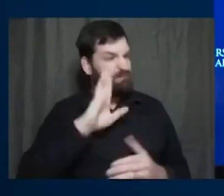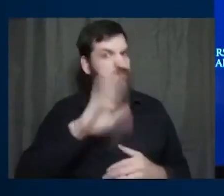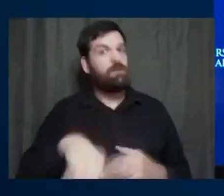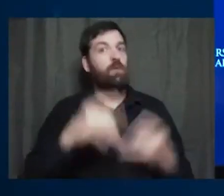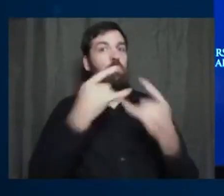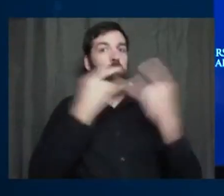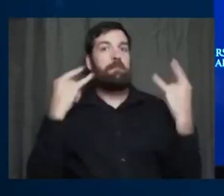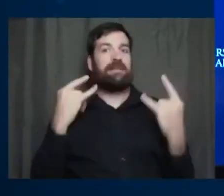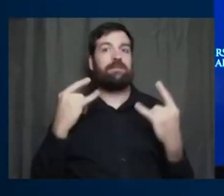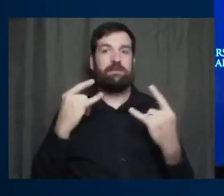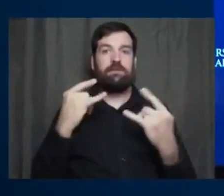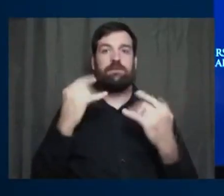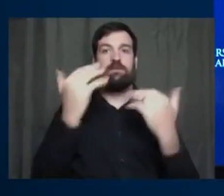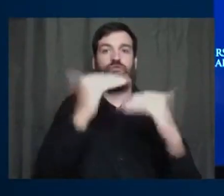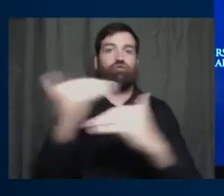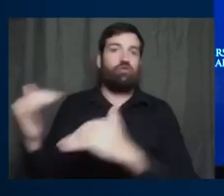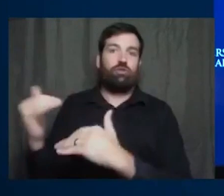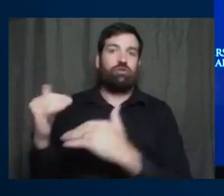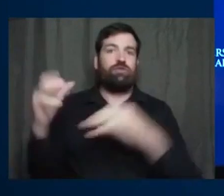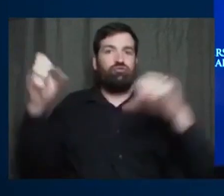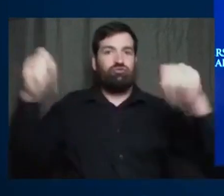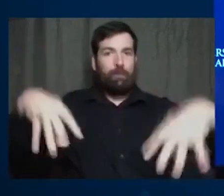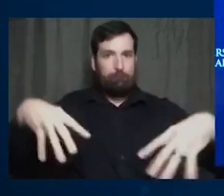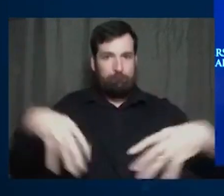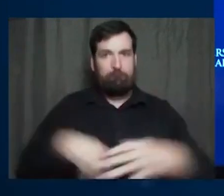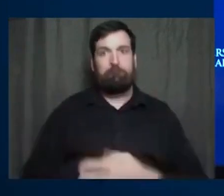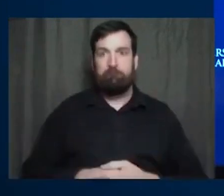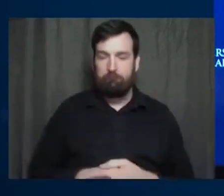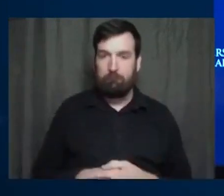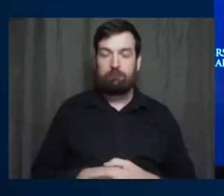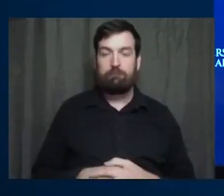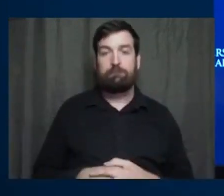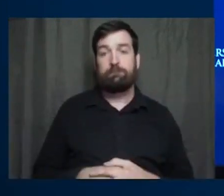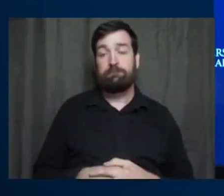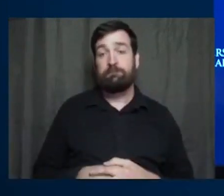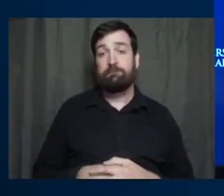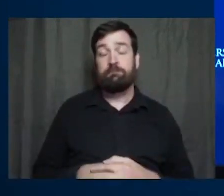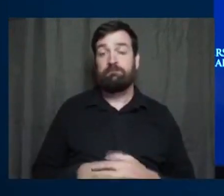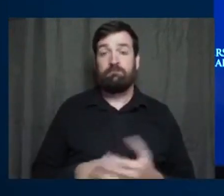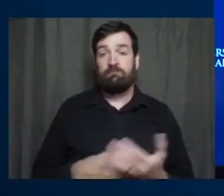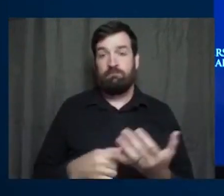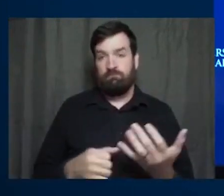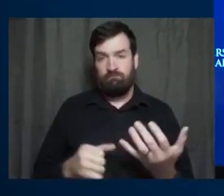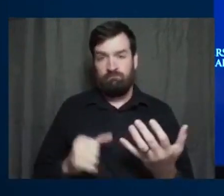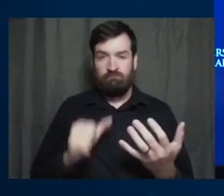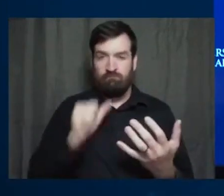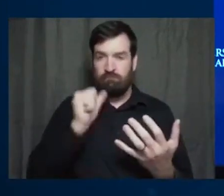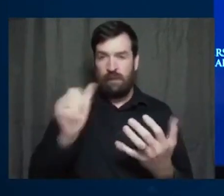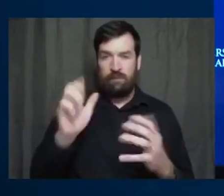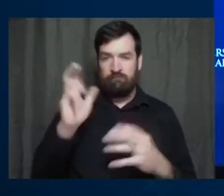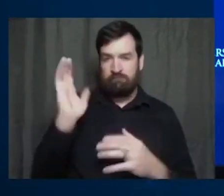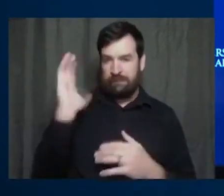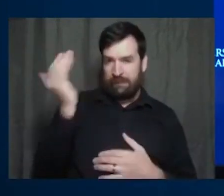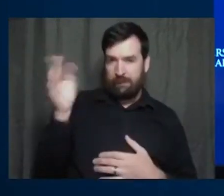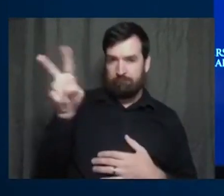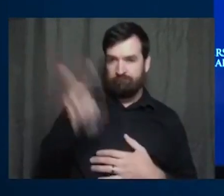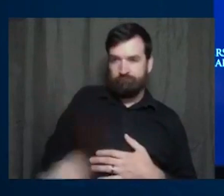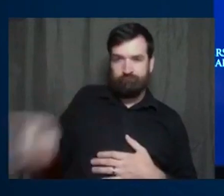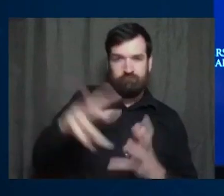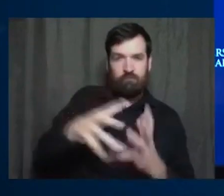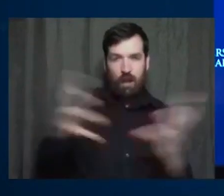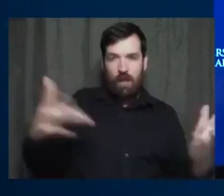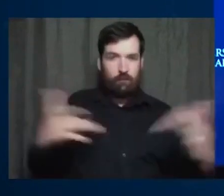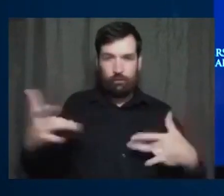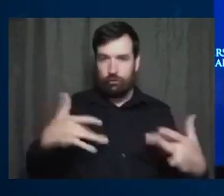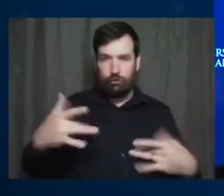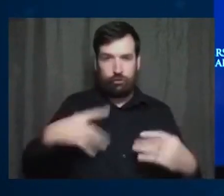of restrictions have been lifted. There doesn't necessarily seem to be too much concern out in the community about the spread of coronavirus, but